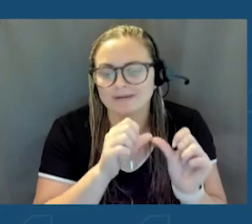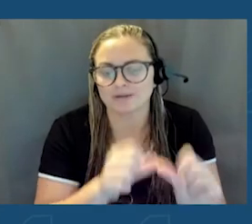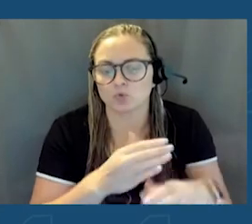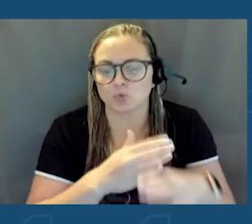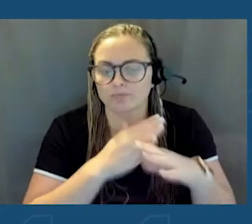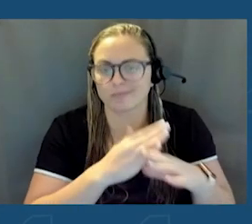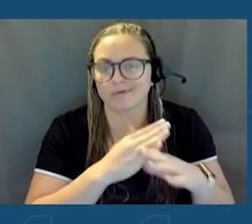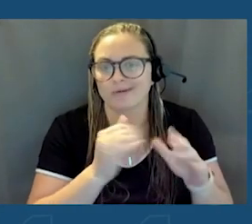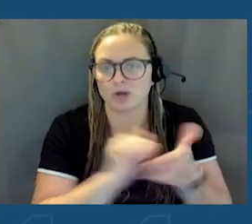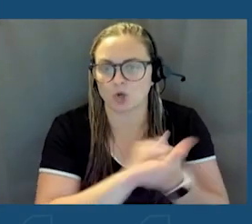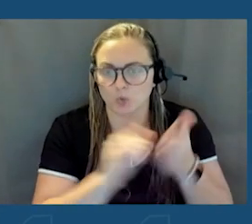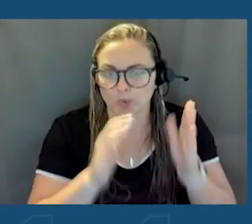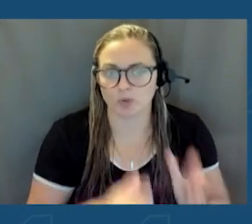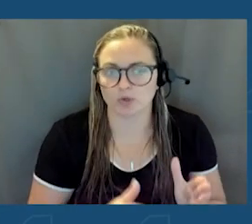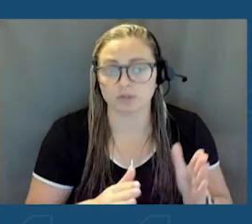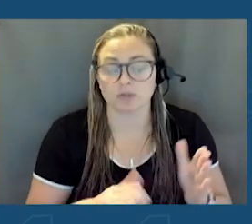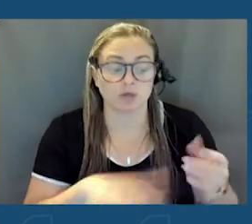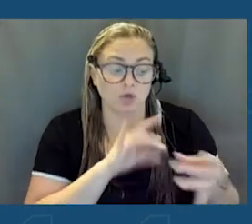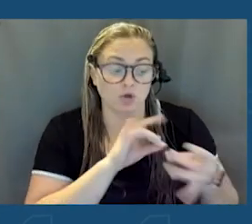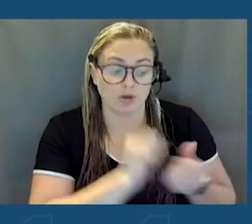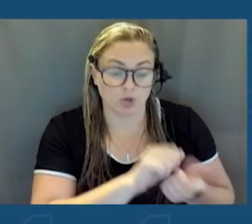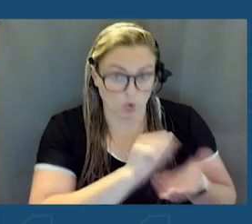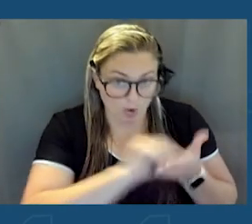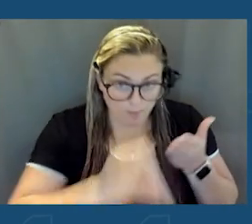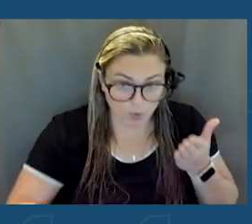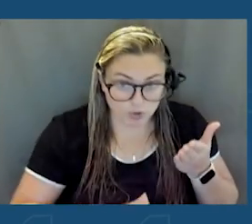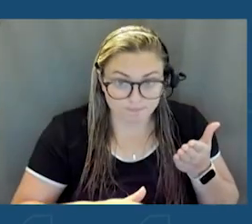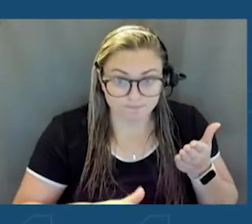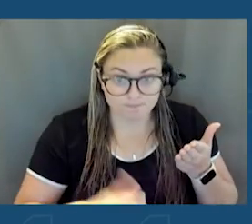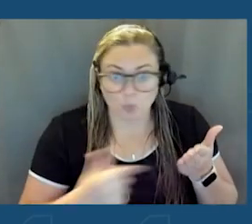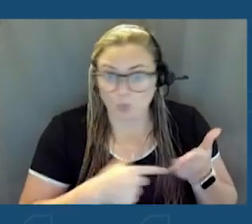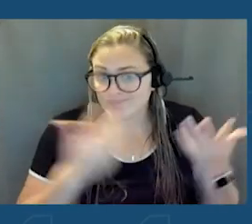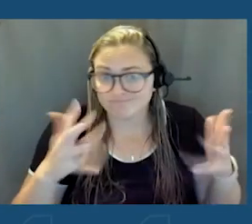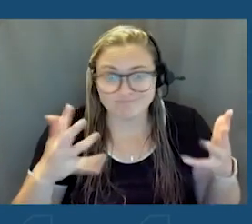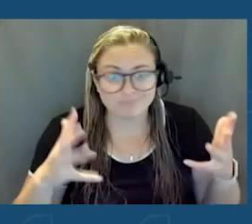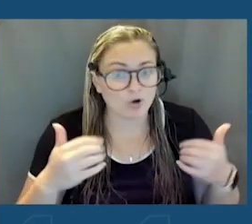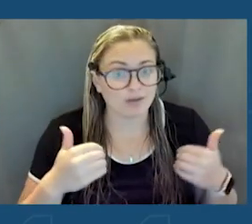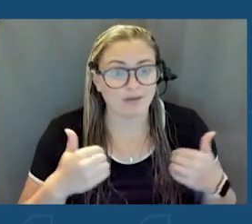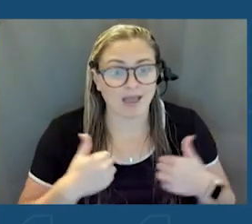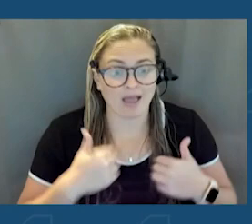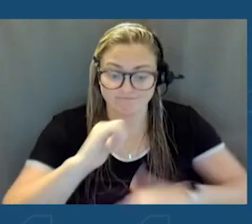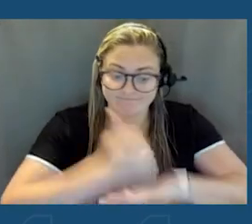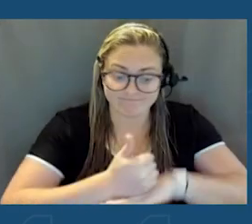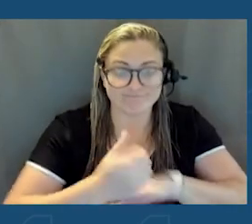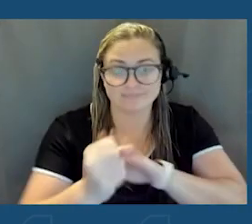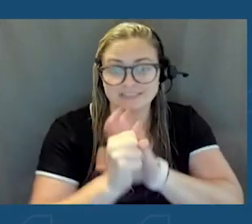Yorkers. On the abortion issue, we already have enshrined in state law